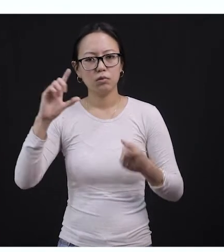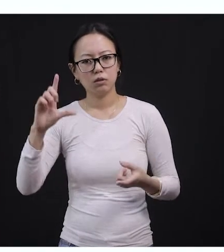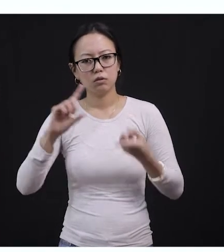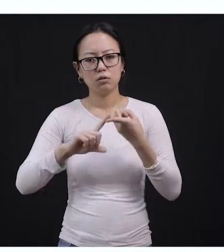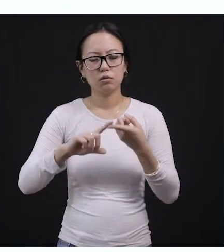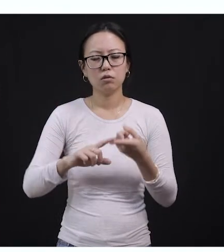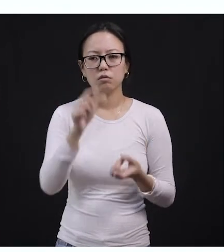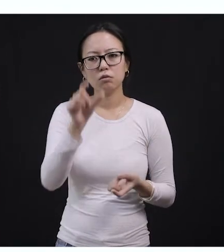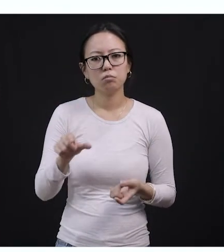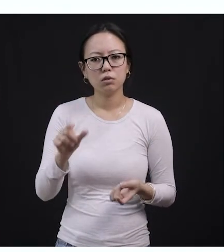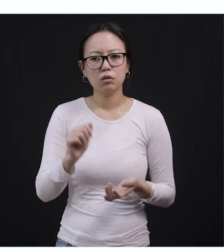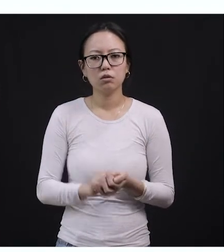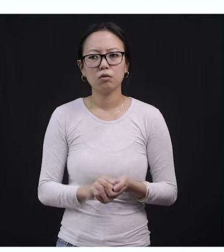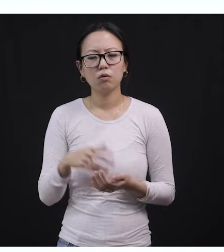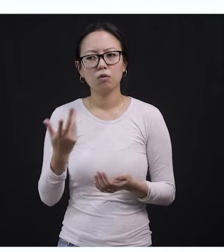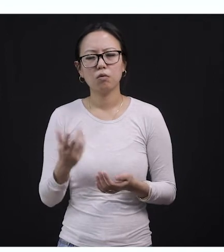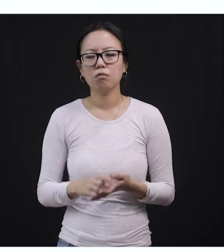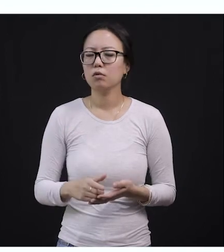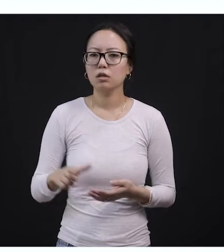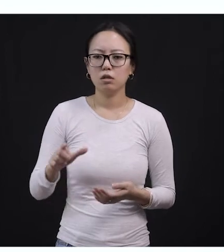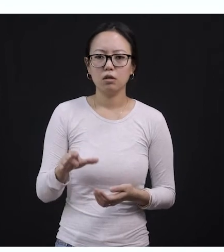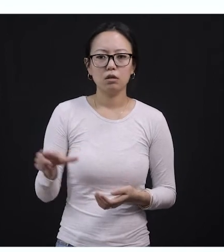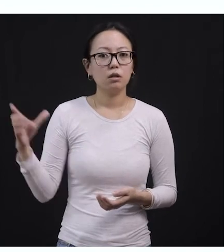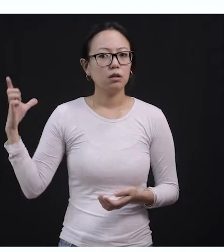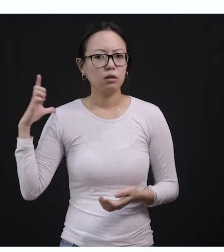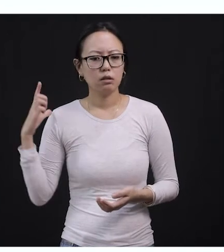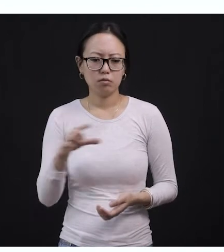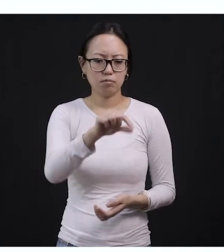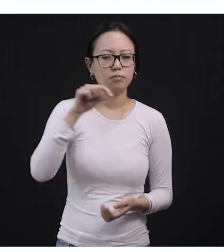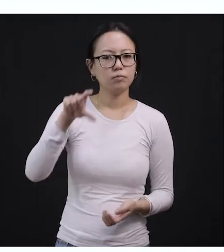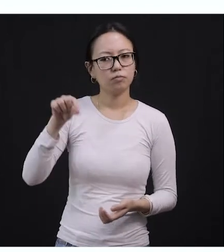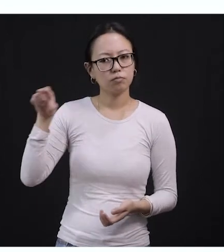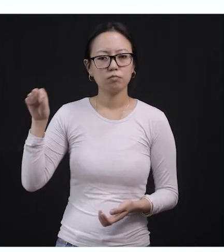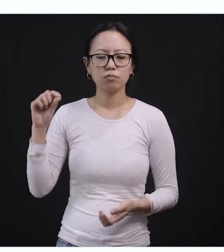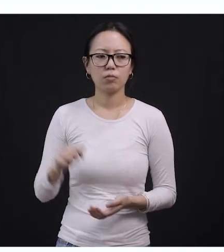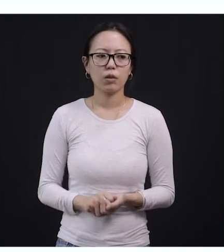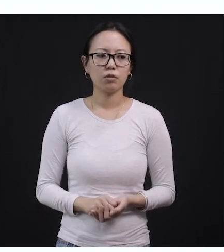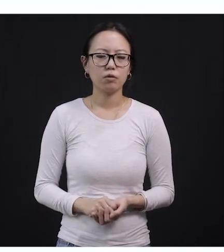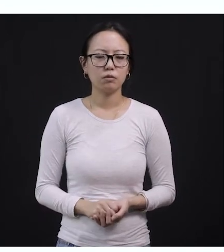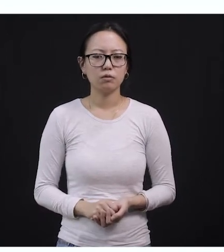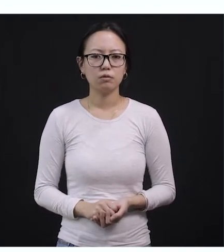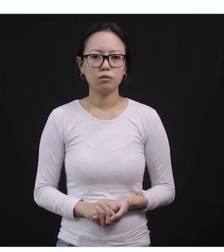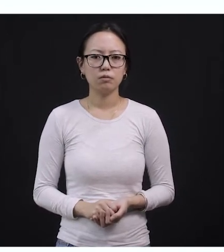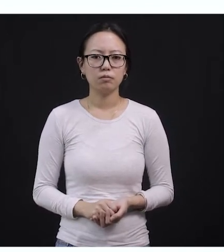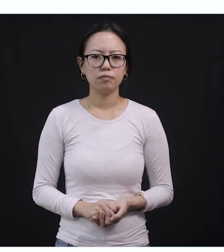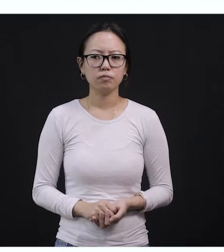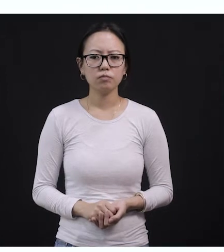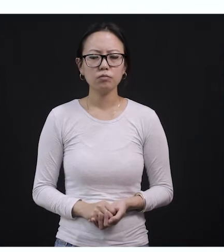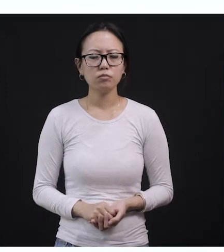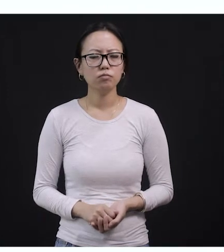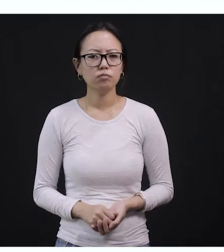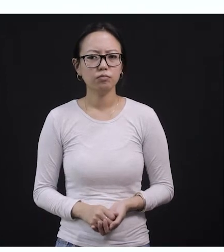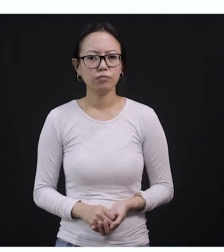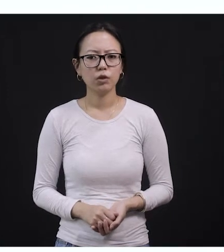after the land and by indulging in different works, right? So then he got the proper